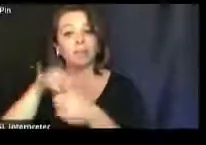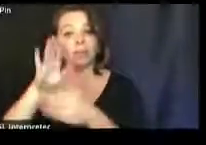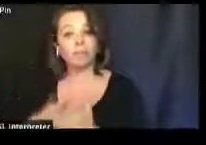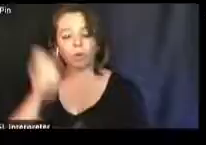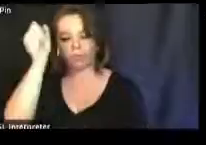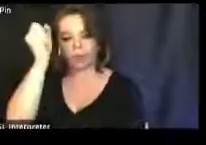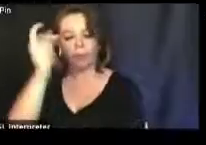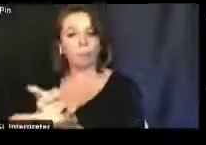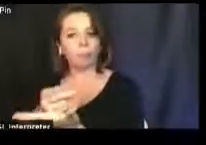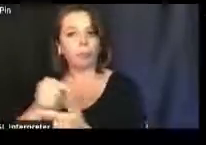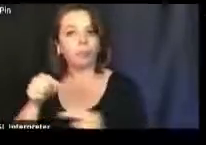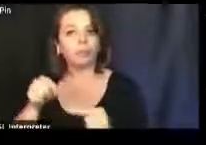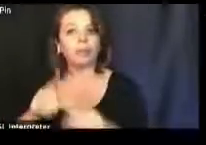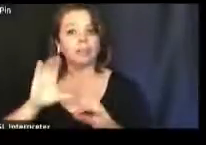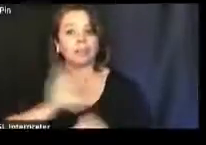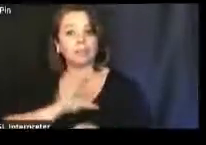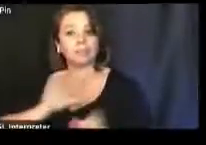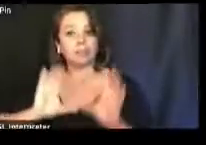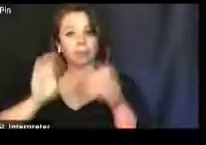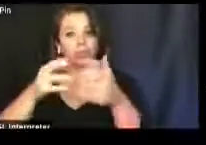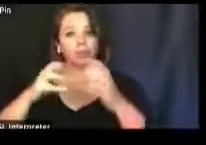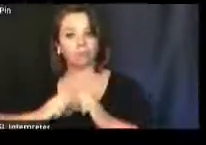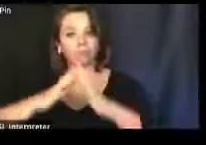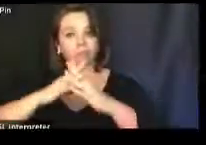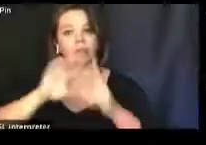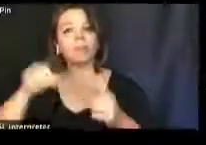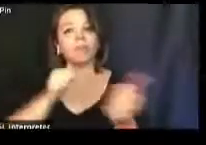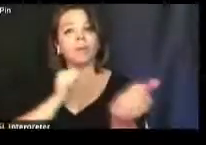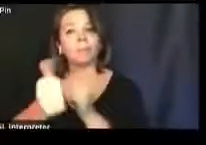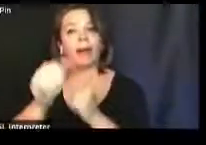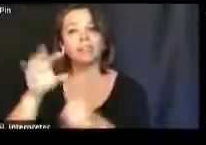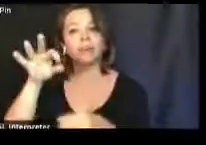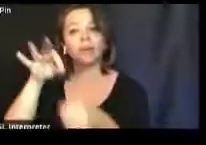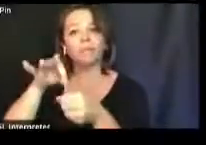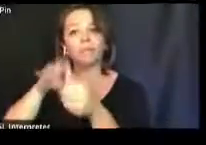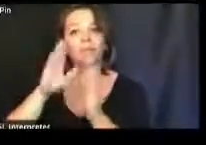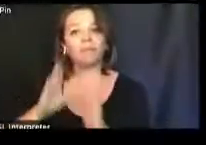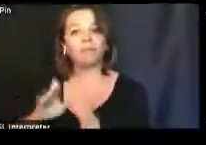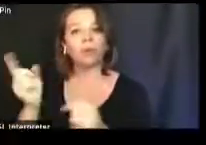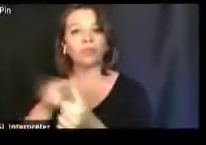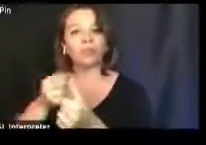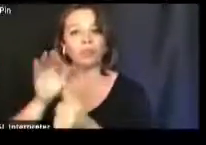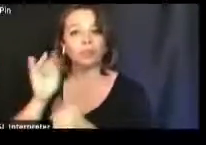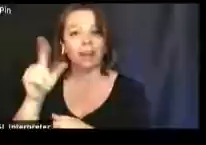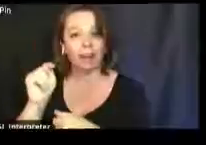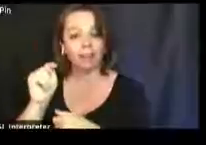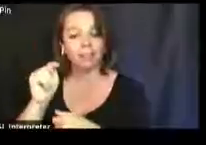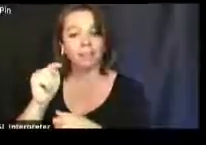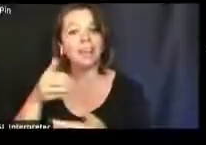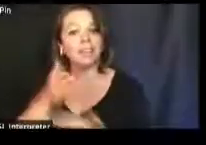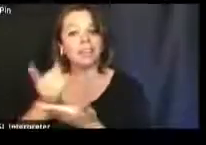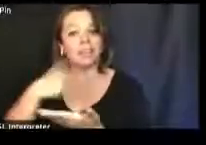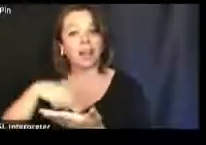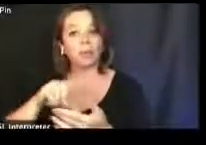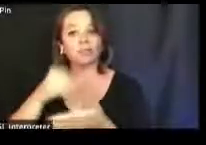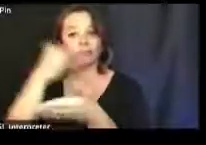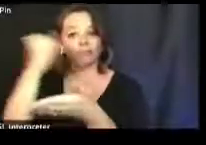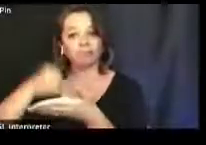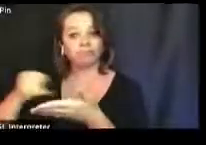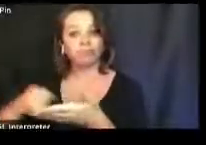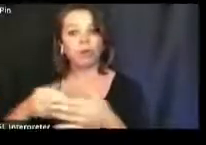Voters First Act. It authorized the commission to draw the new district lines for state senate, state assembly, and the state